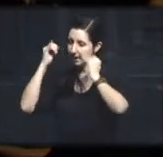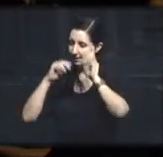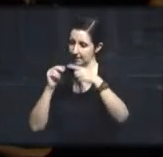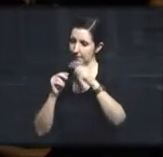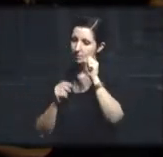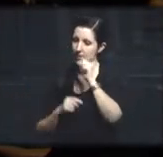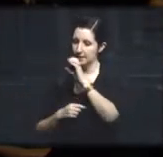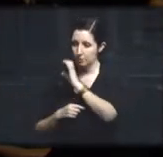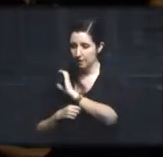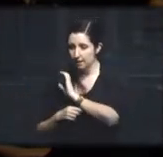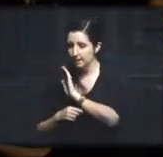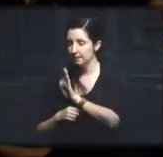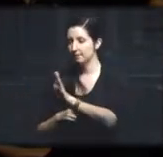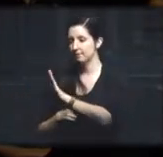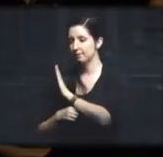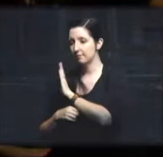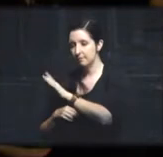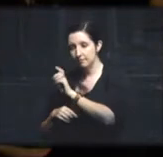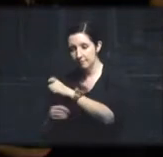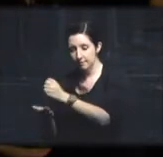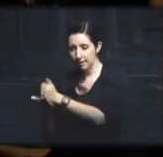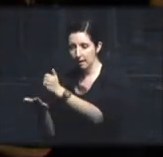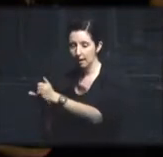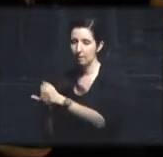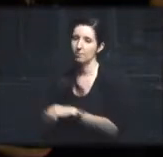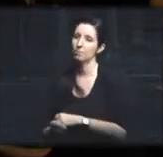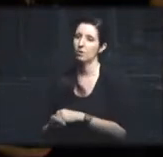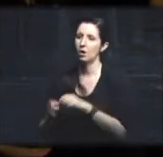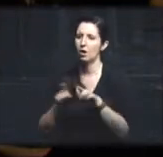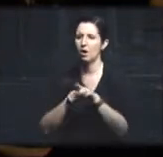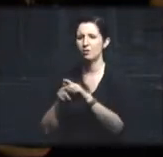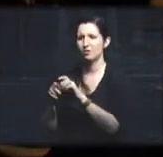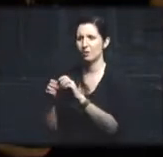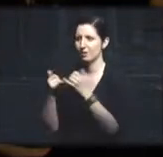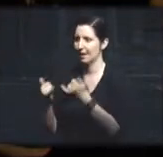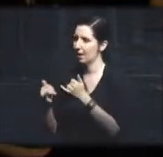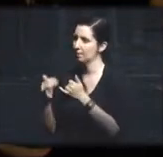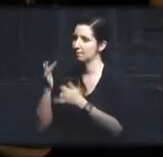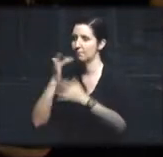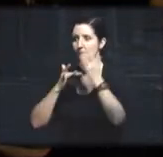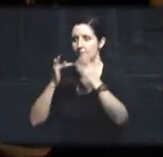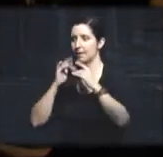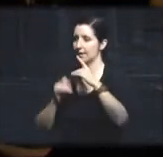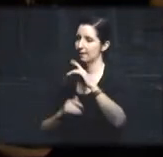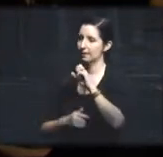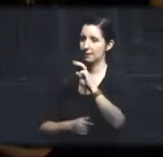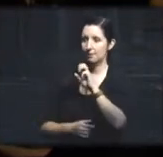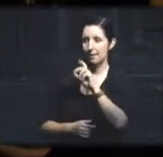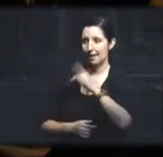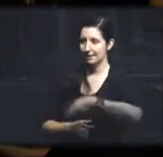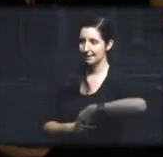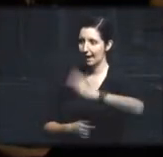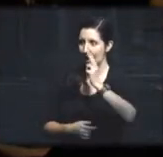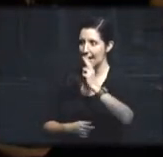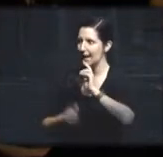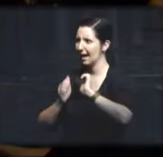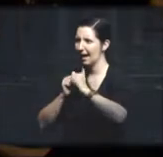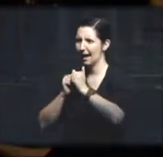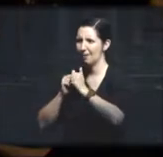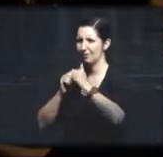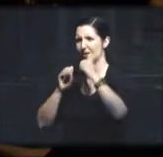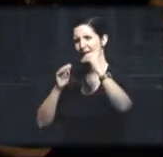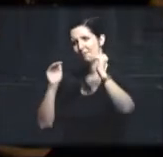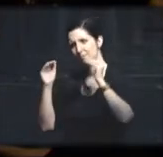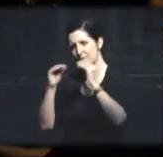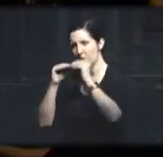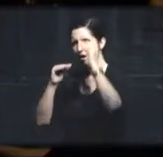about peak demand and how they might could level off demand. And there were others. Two groups ended up working on homelessness from